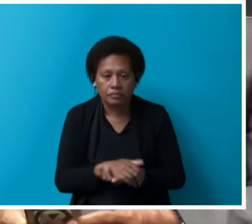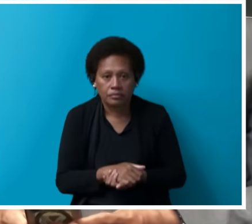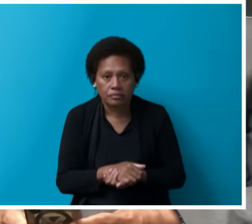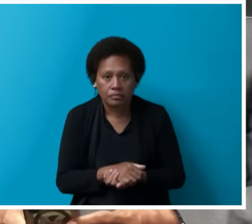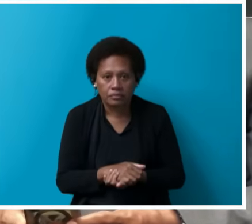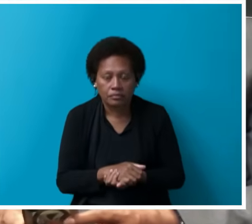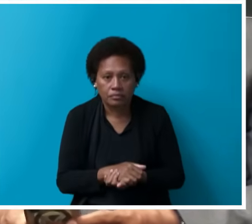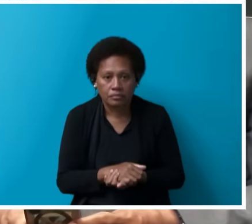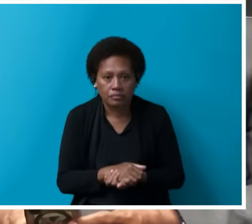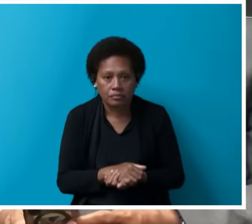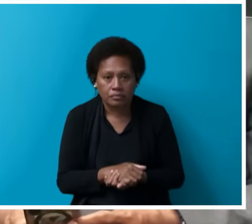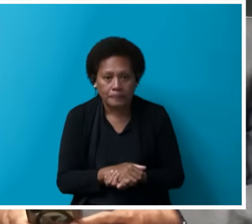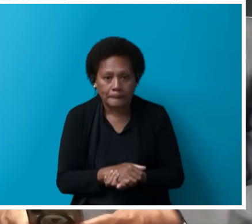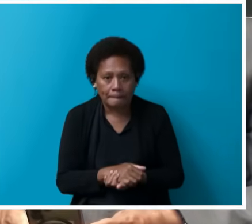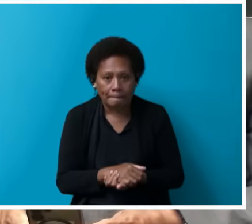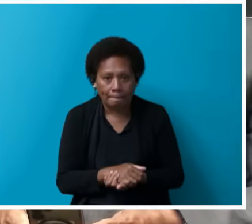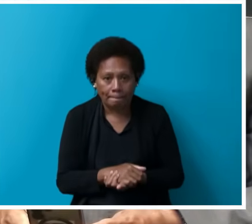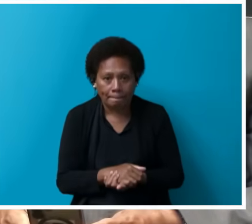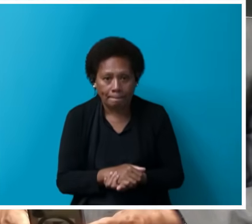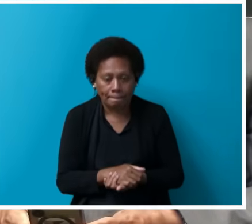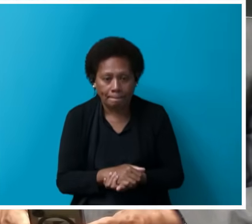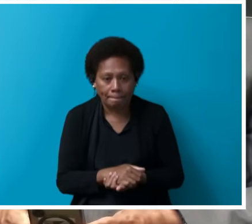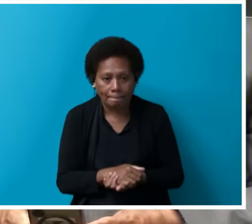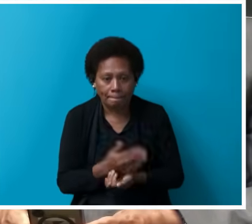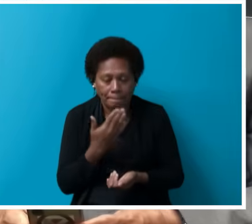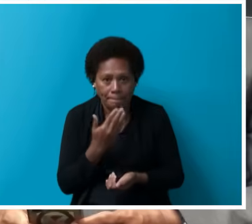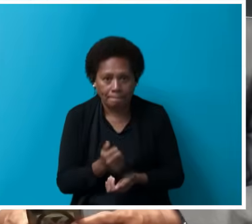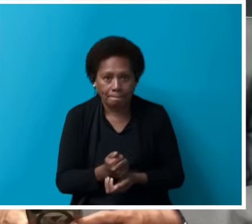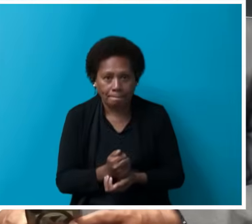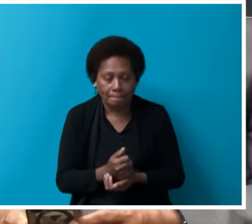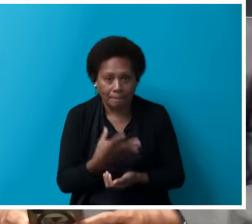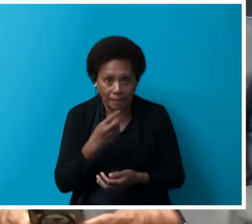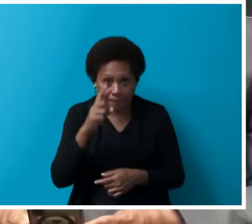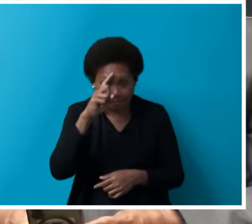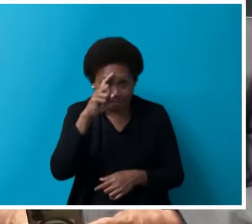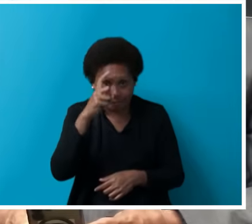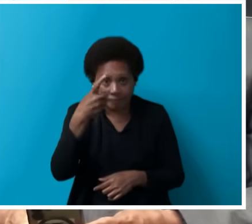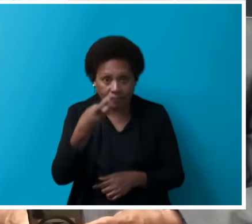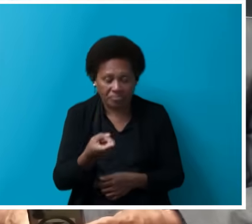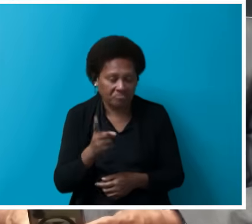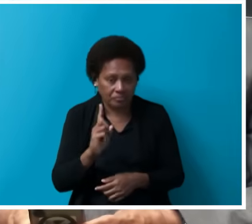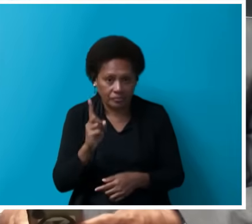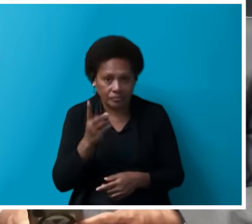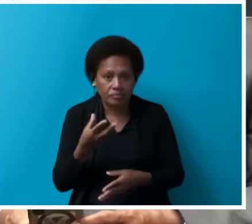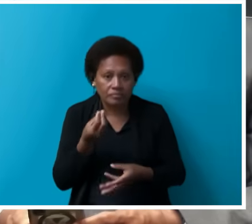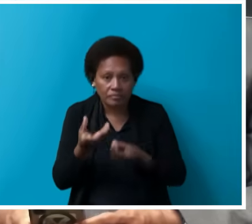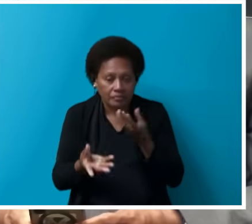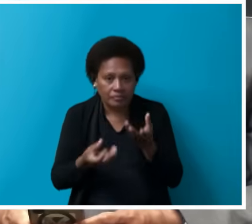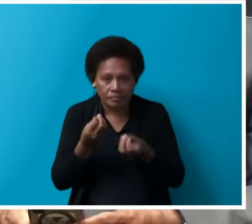us, please have some understanding of what we had. So